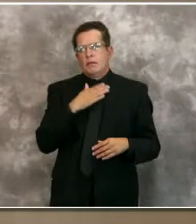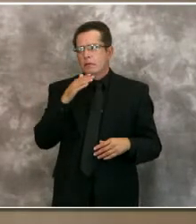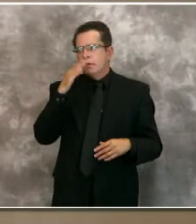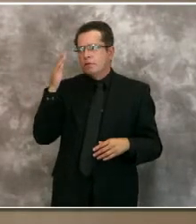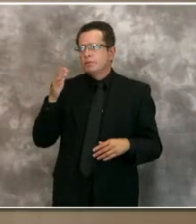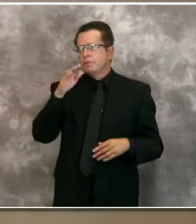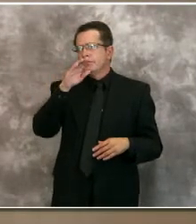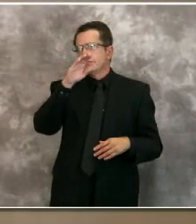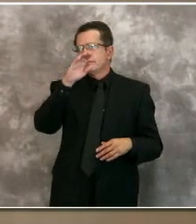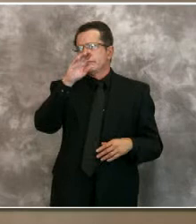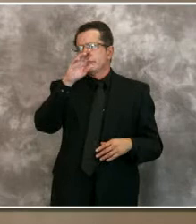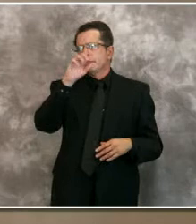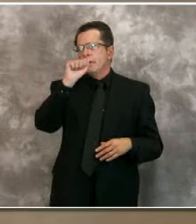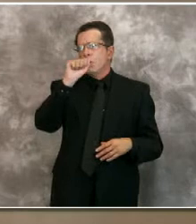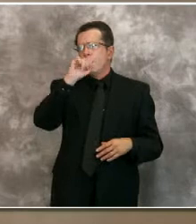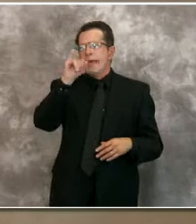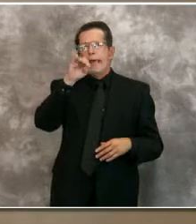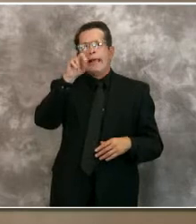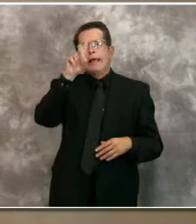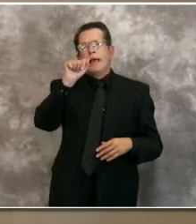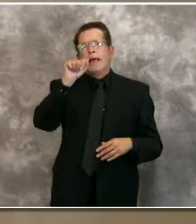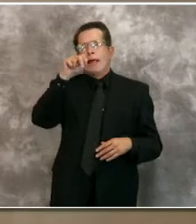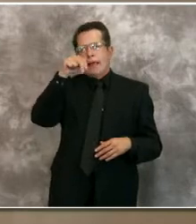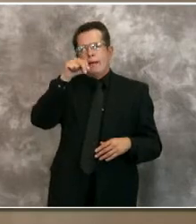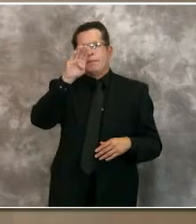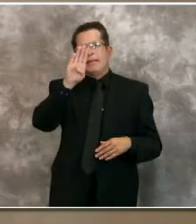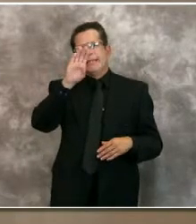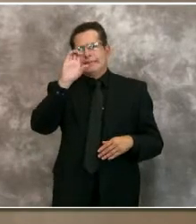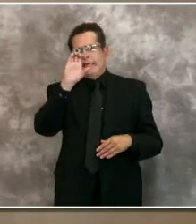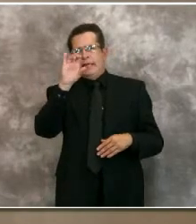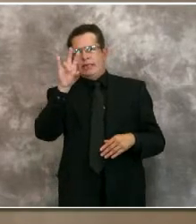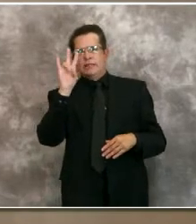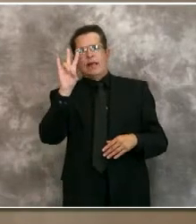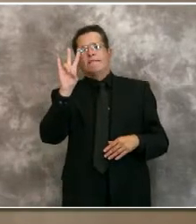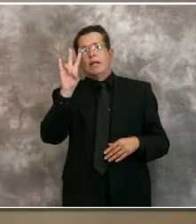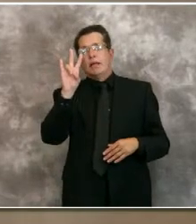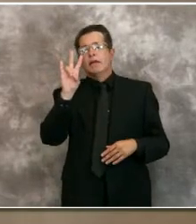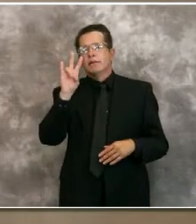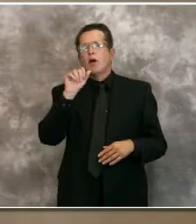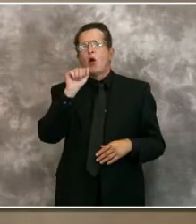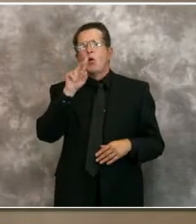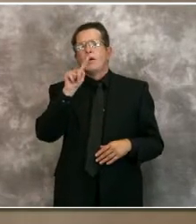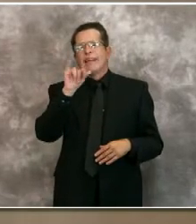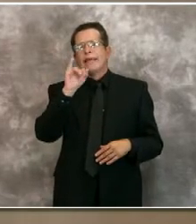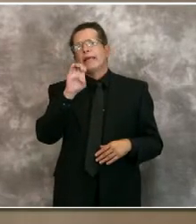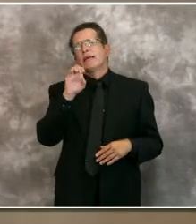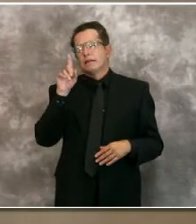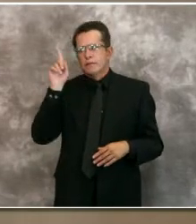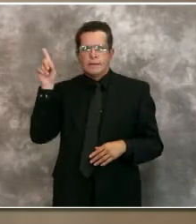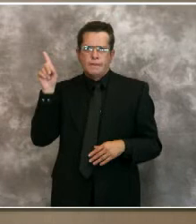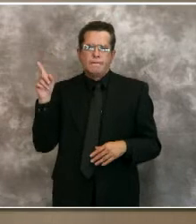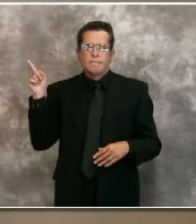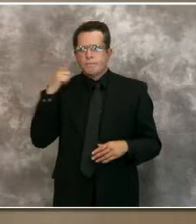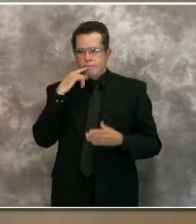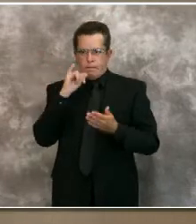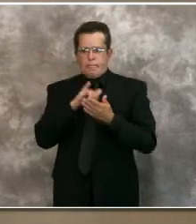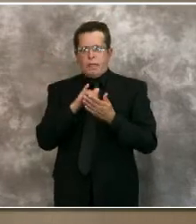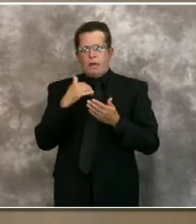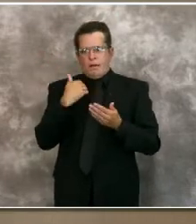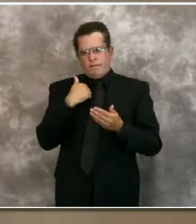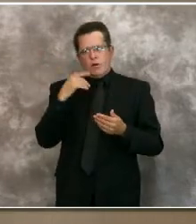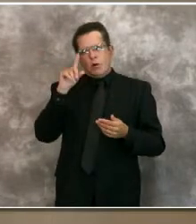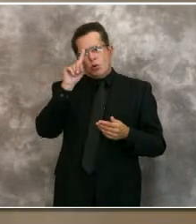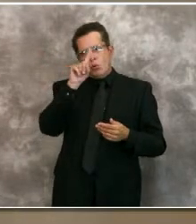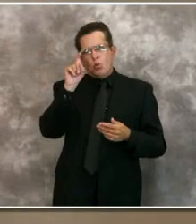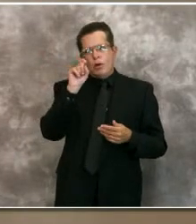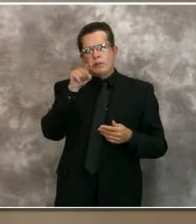Artie Ojeda at NBC7, please state your question. Good afternoon, everybody. Just to follow up there on Matt's question, can you